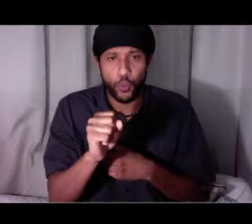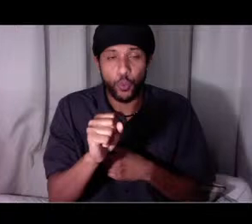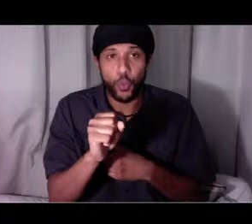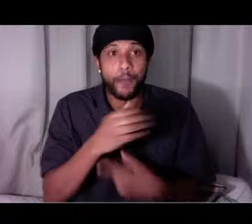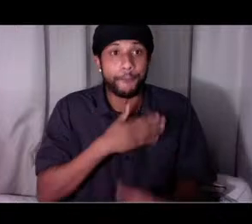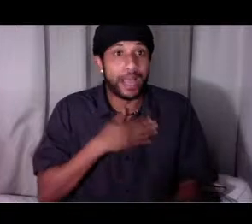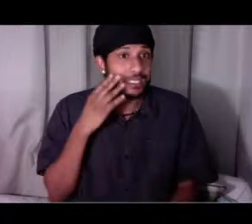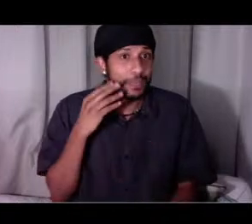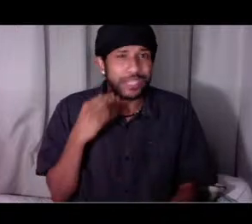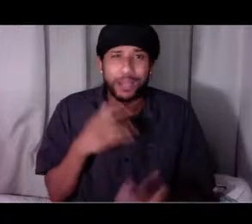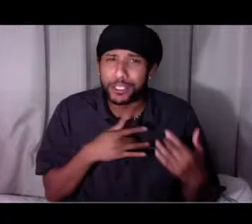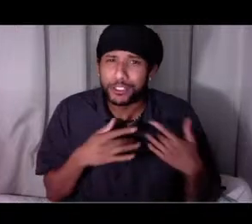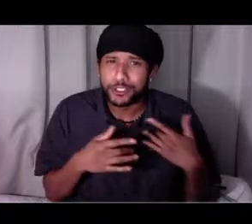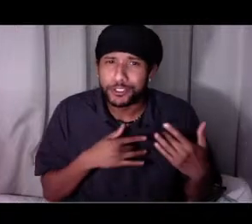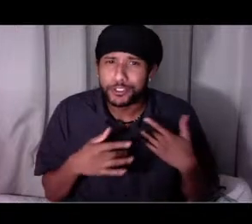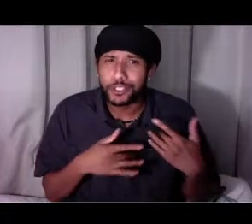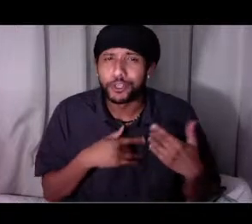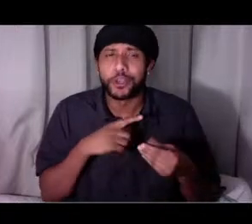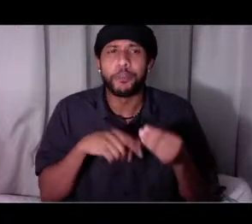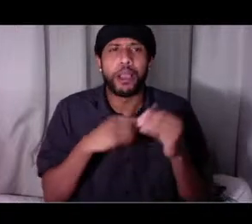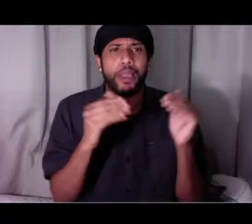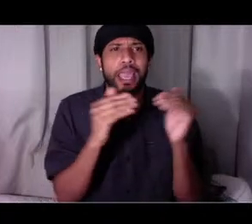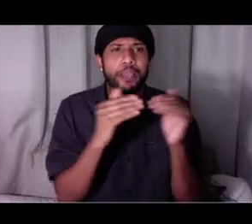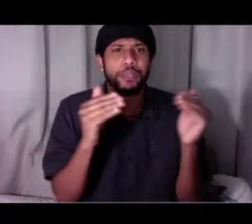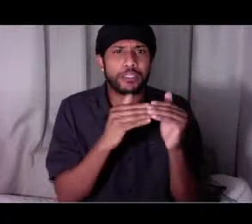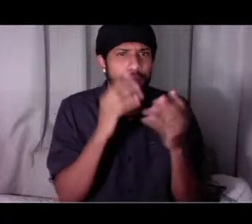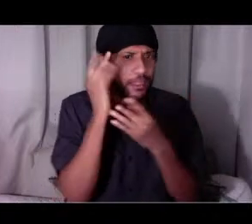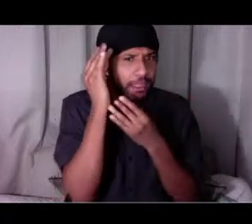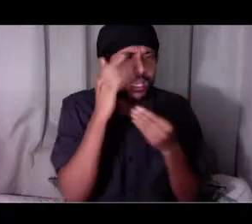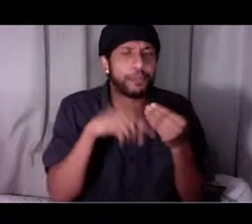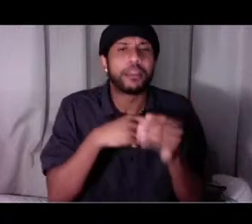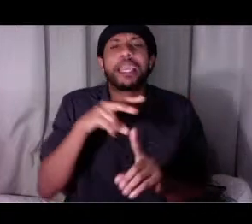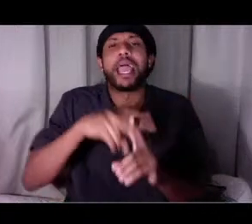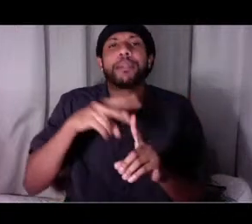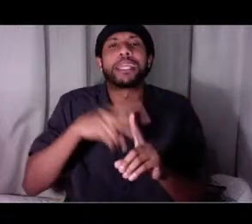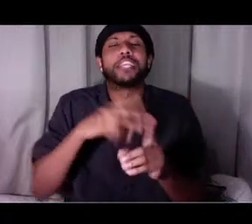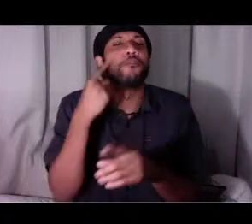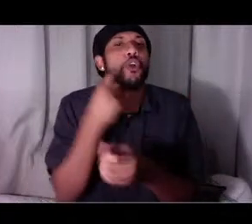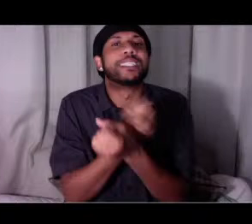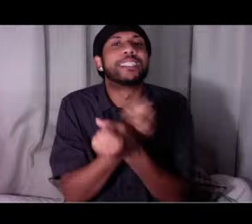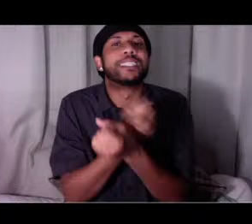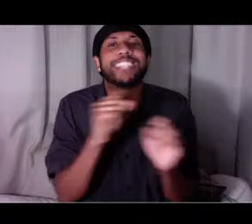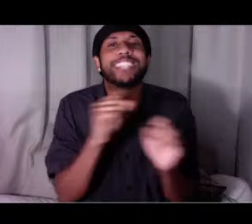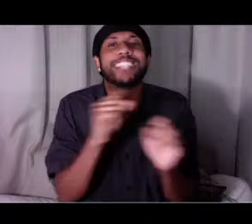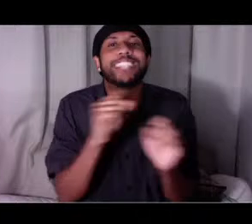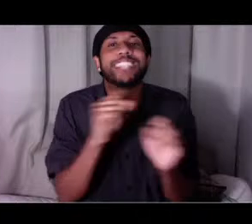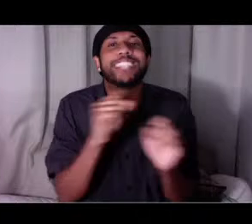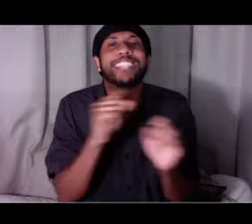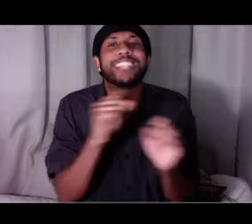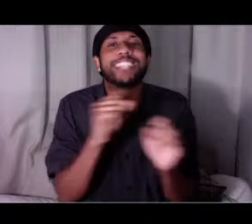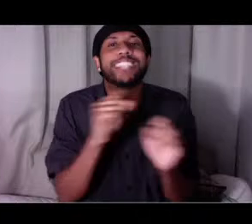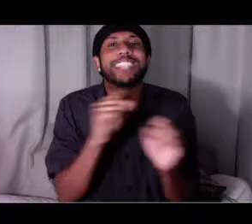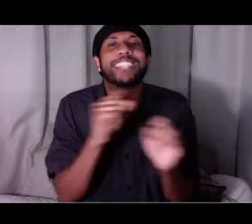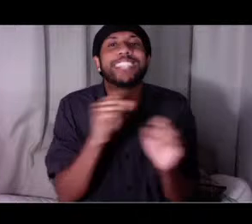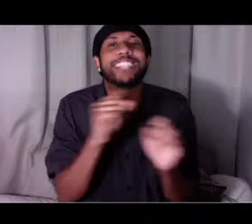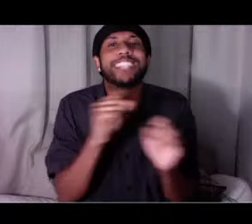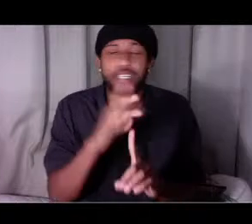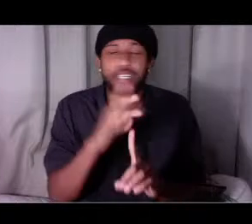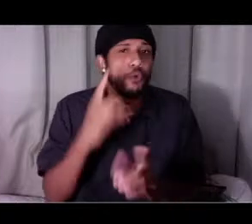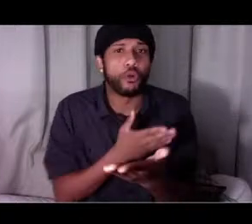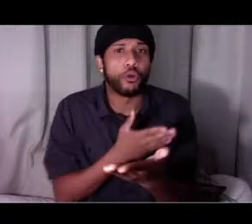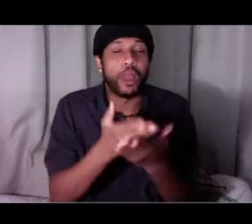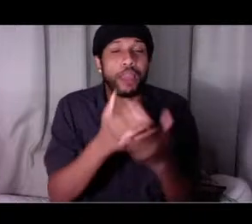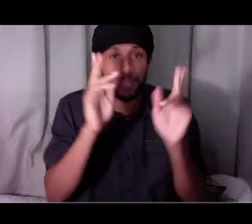at how much Equity has been taken into consideration in the application of safety protocols and how effective they will be Upon returning